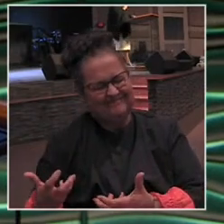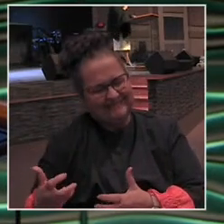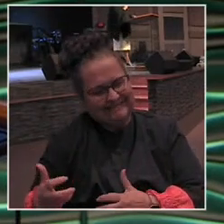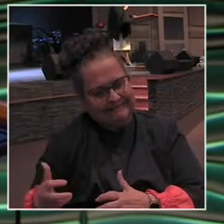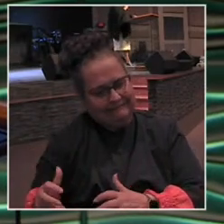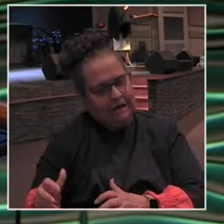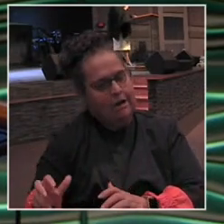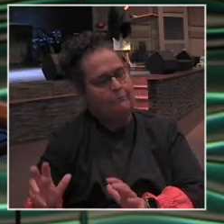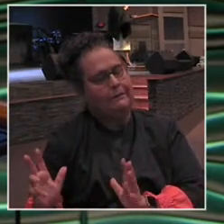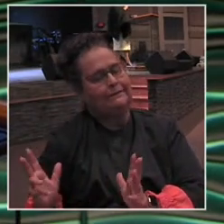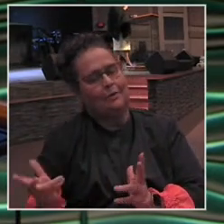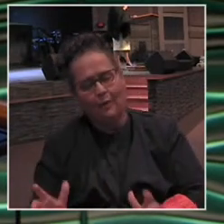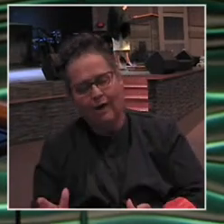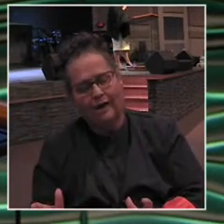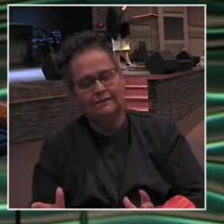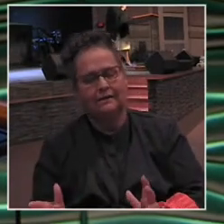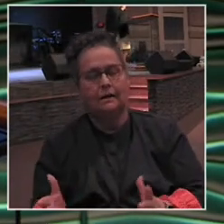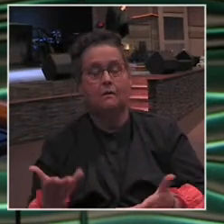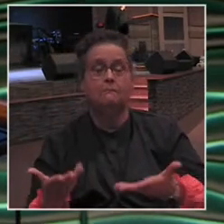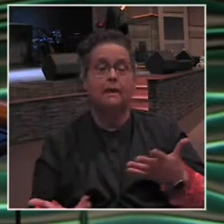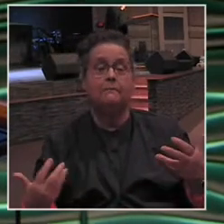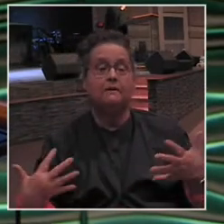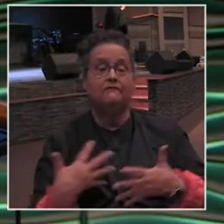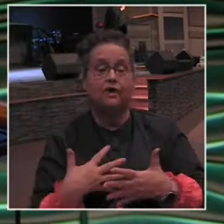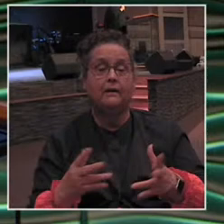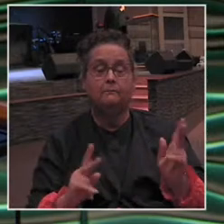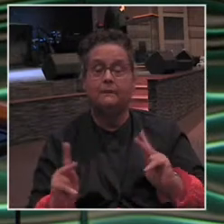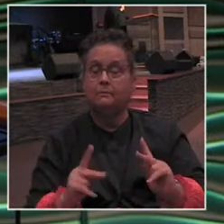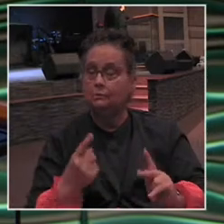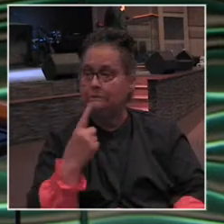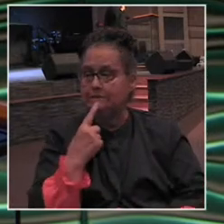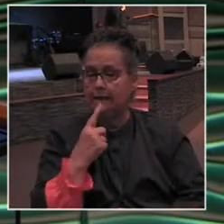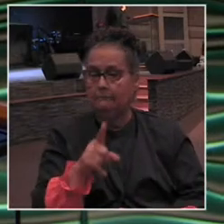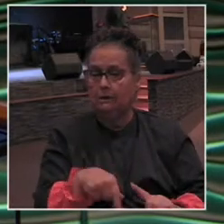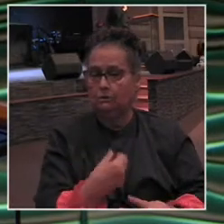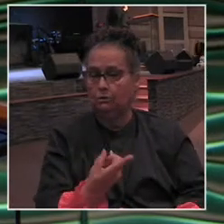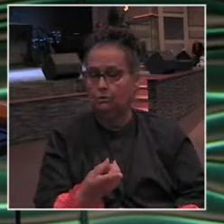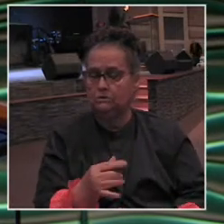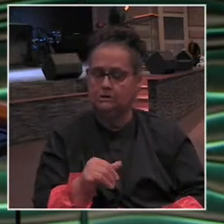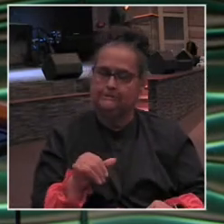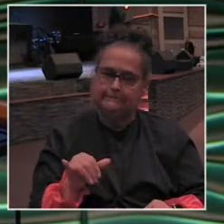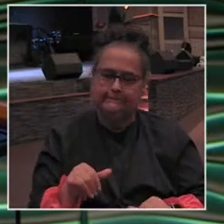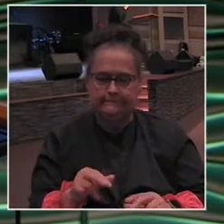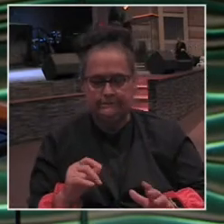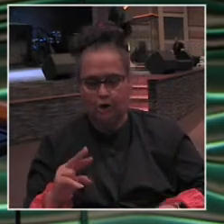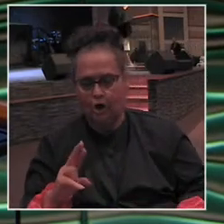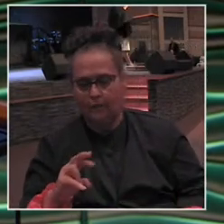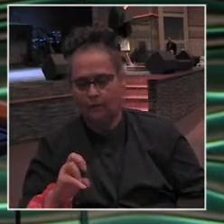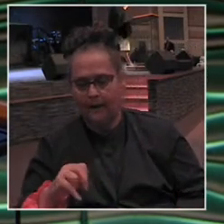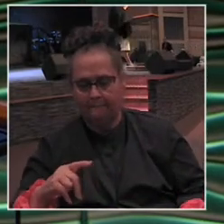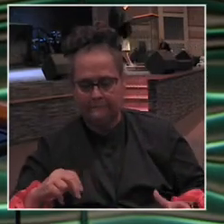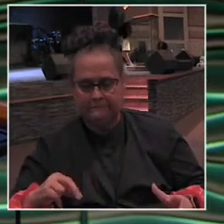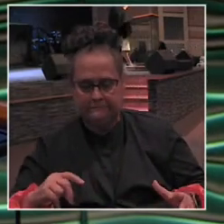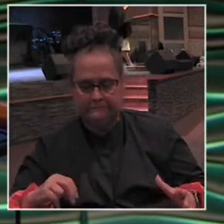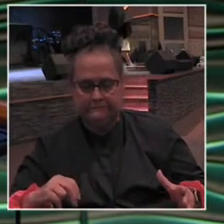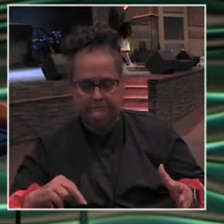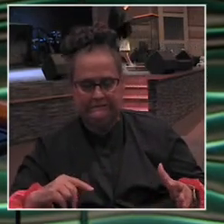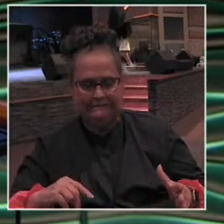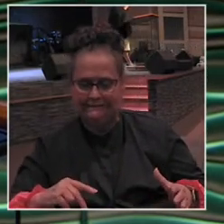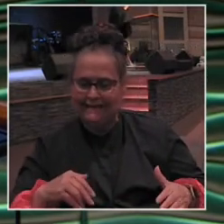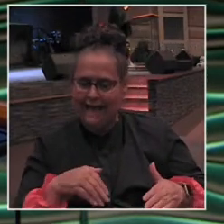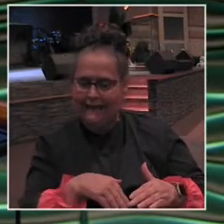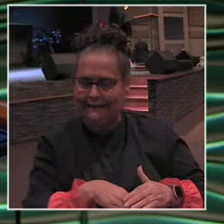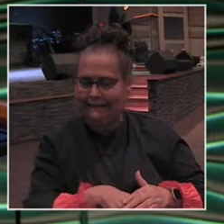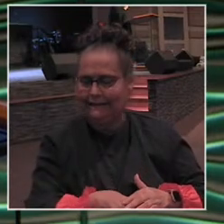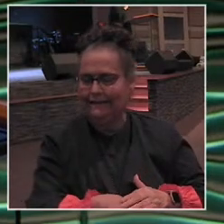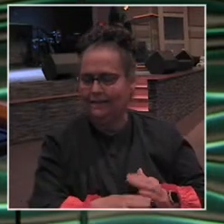of control. Or maybe you're afraid of what people will say. So you stand on the ramp, not fully in